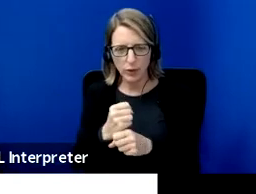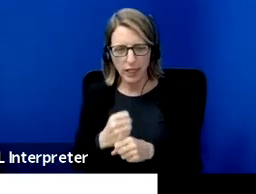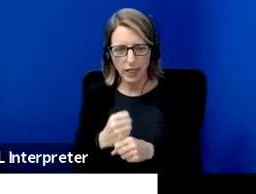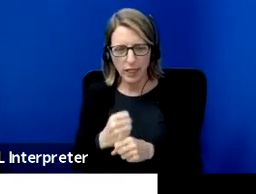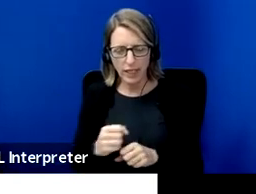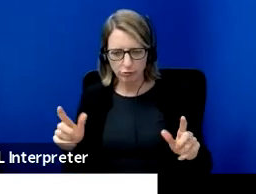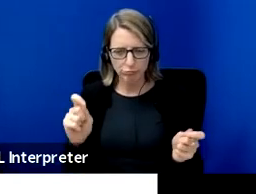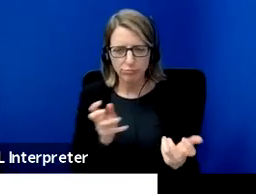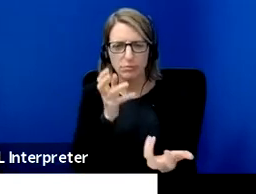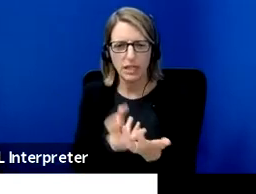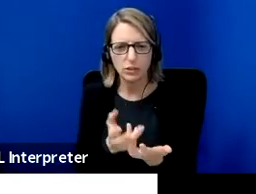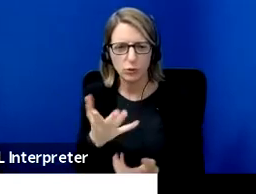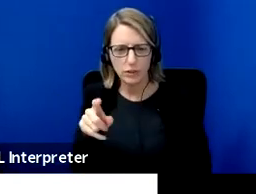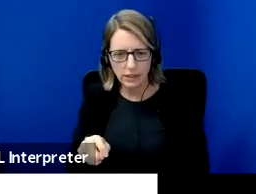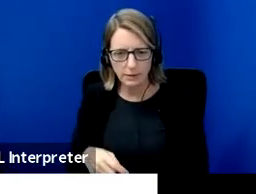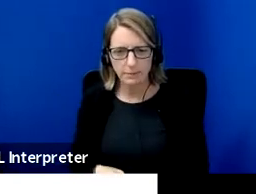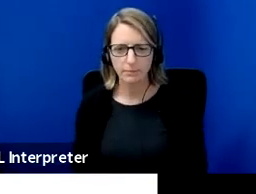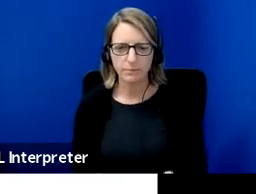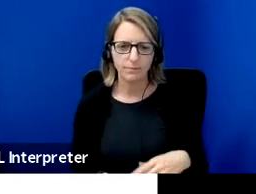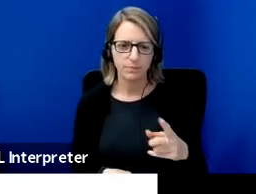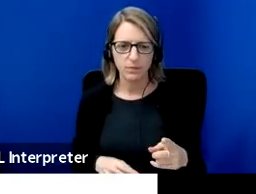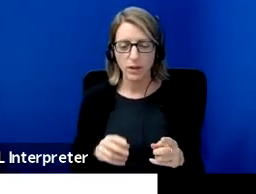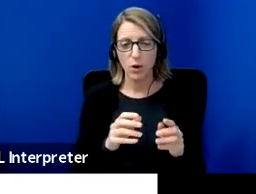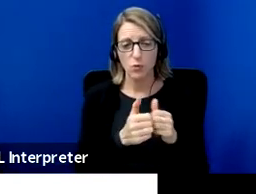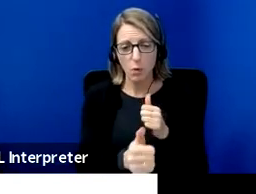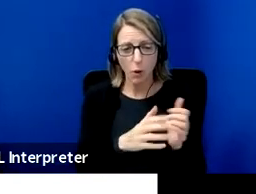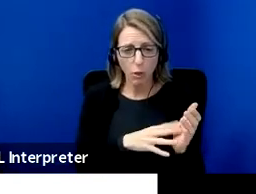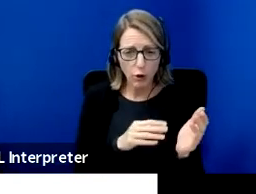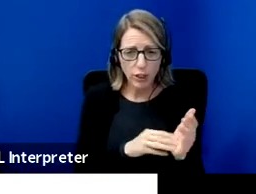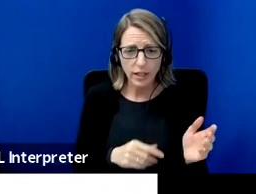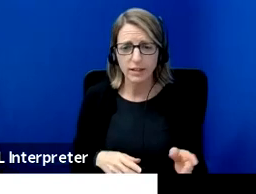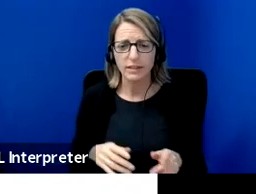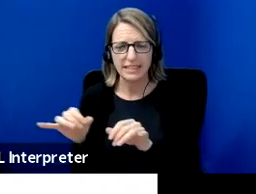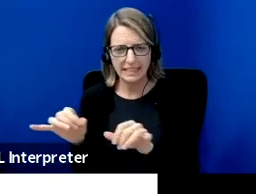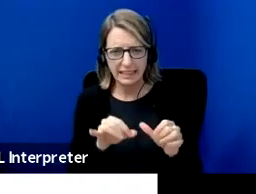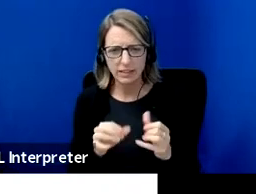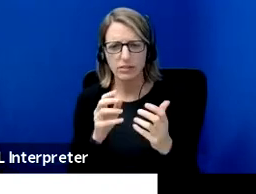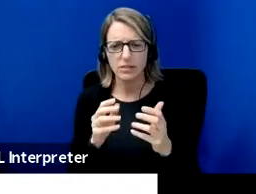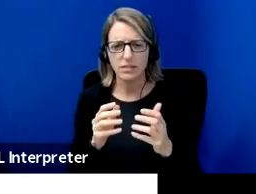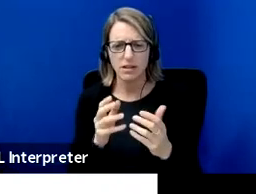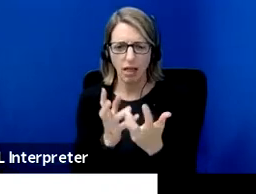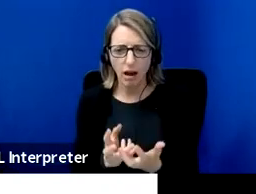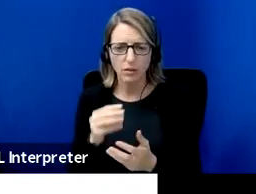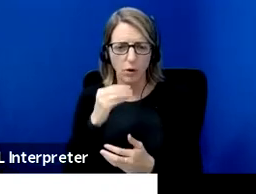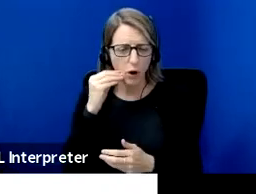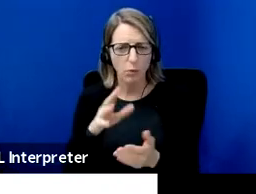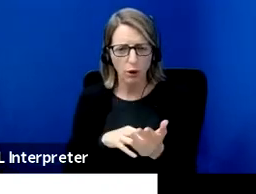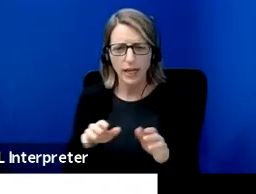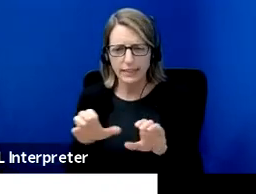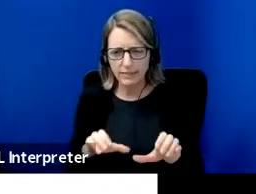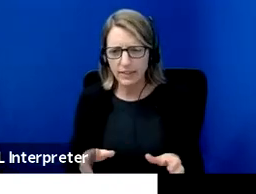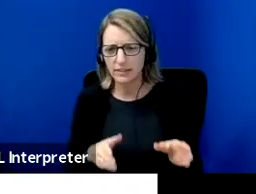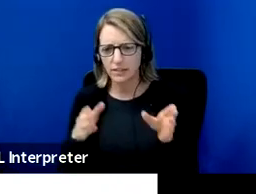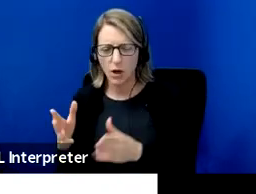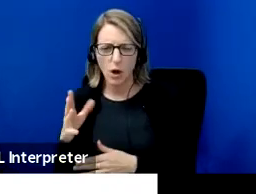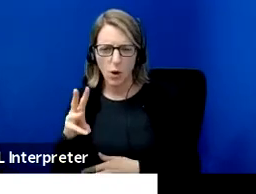learning routines by Seesaw, standards aligned at home activities, wellness and health, which social emotional learning, getting to know your students,